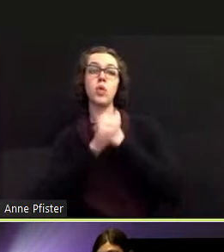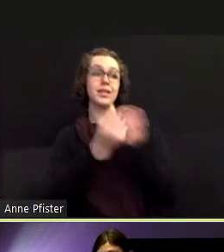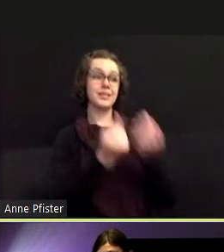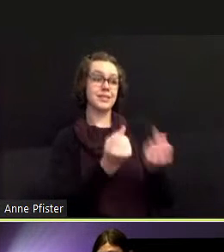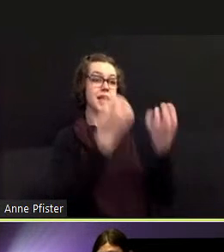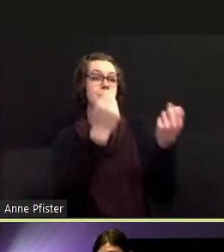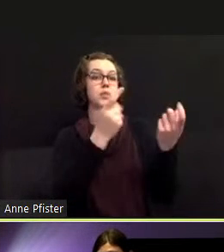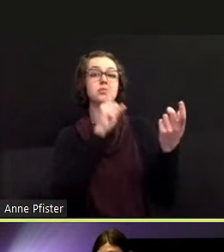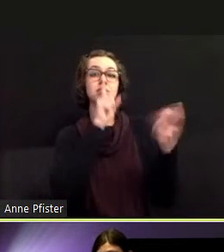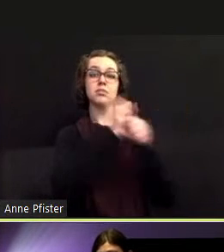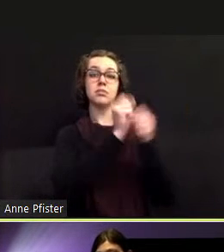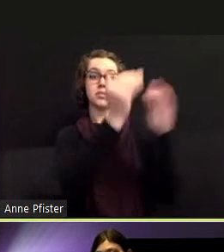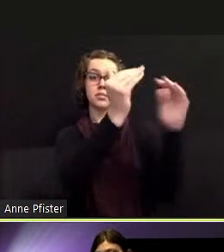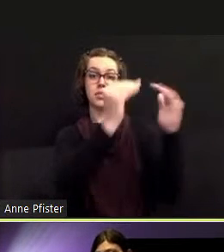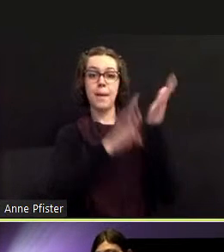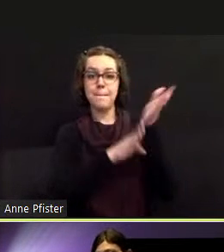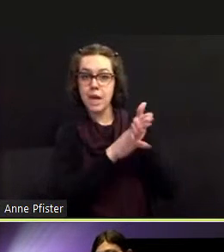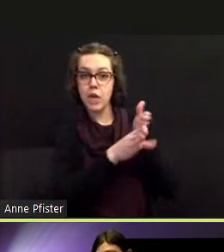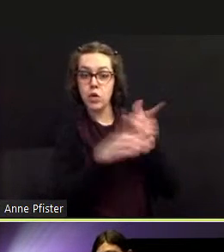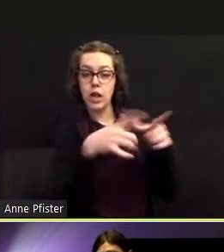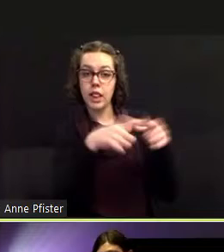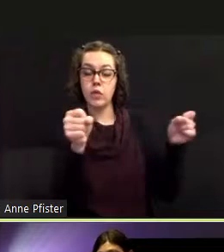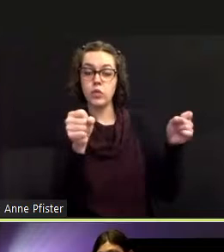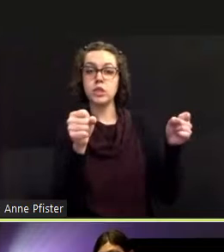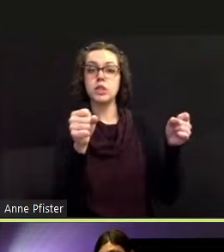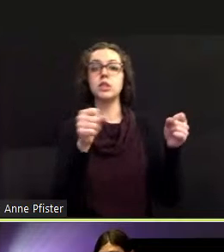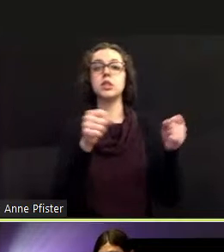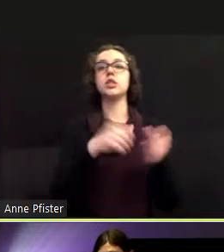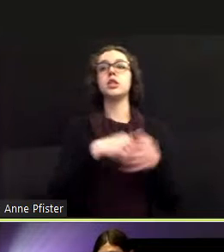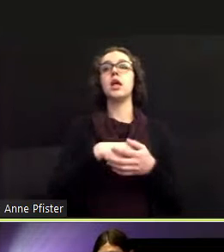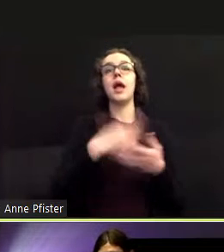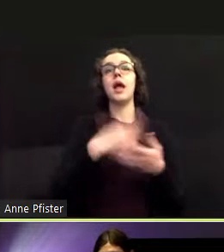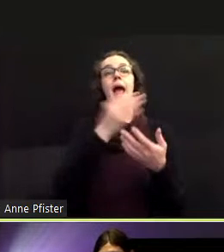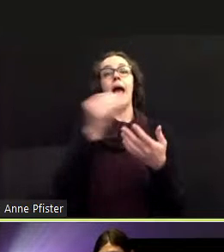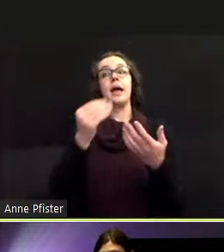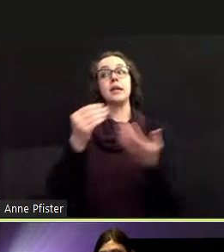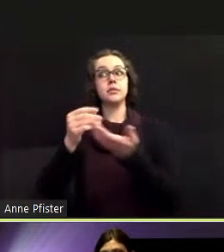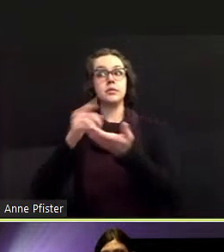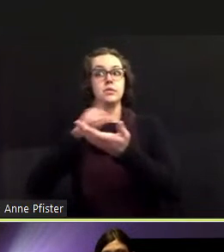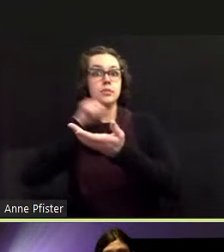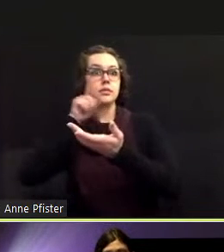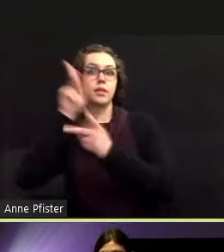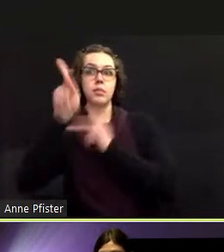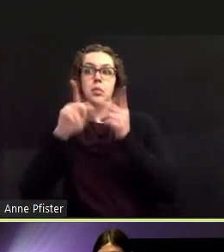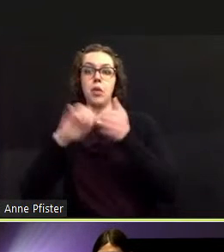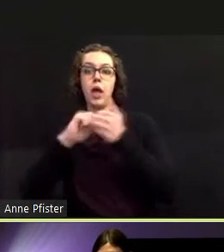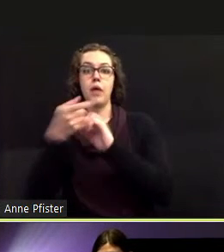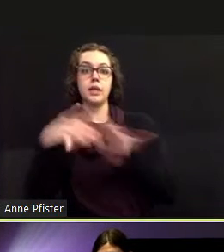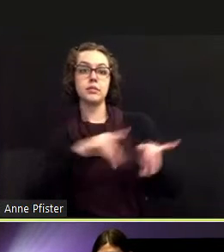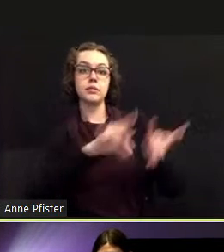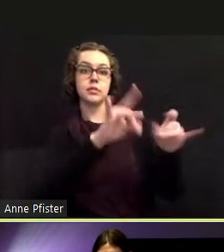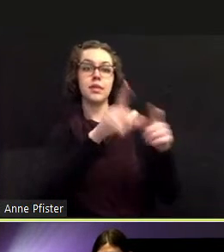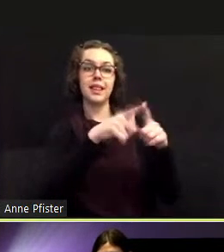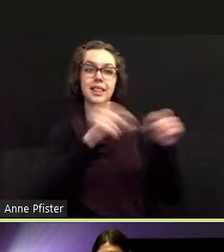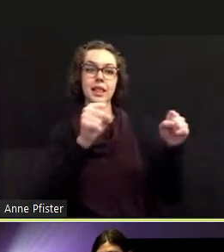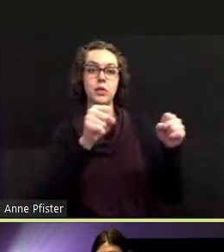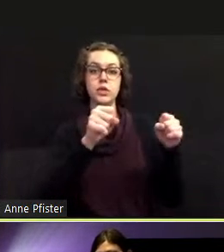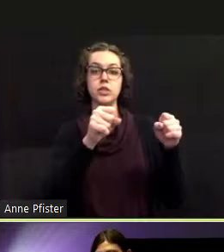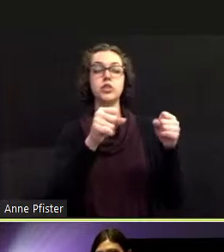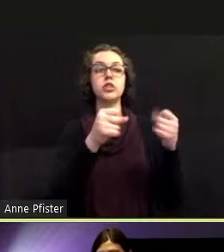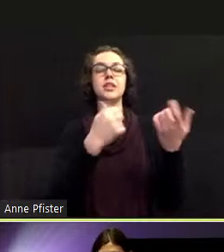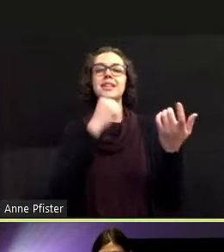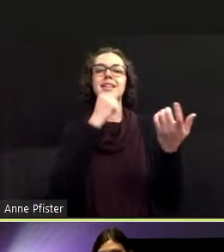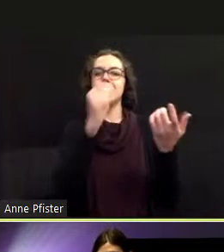as minority languages, and may legitimate practices that are deemed accessible to deaf people, but in reality are only partially accessible, such as,